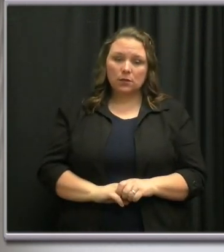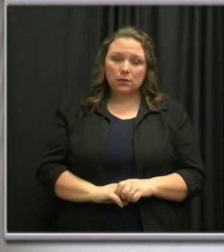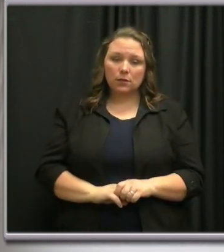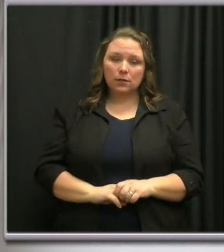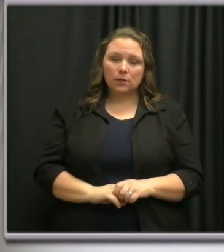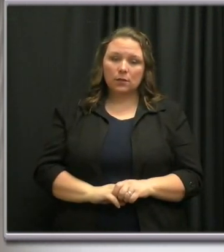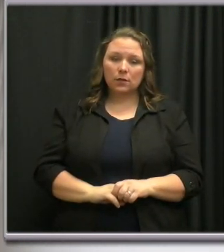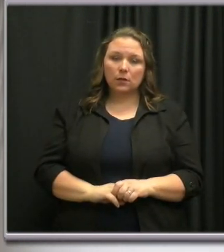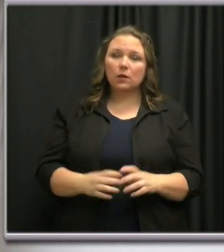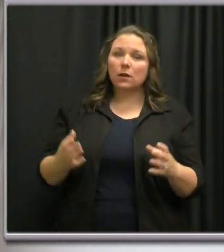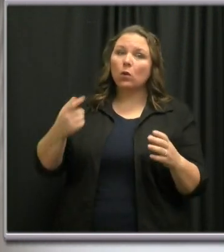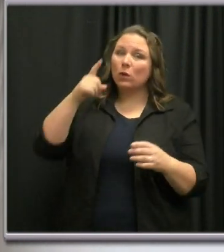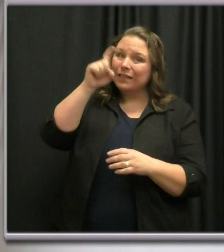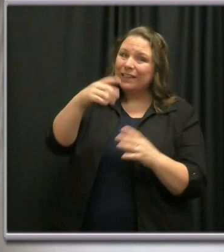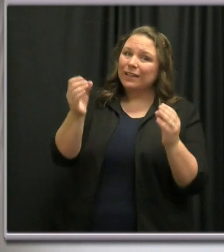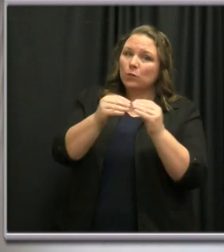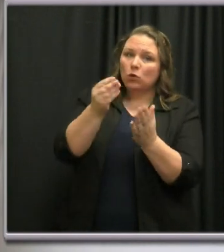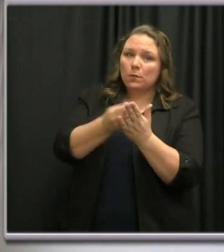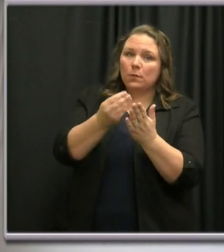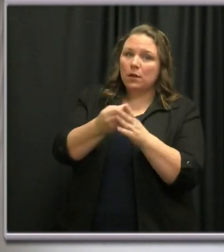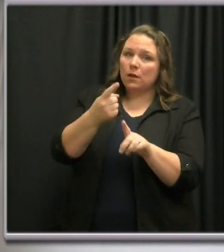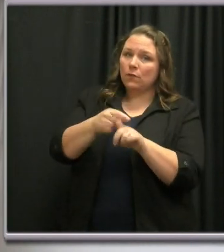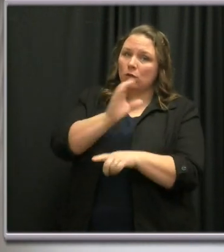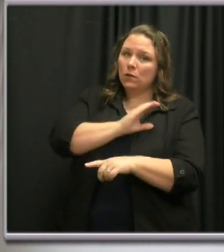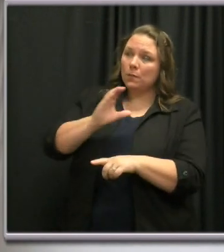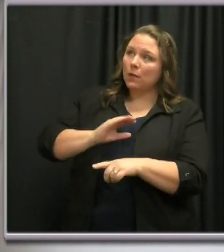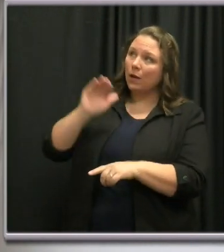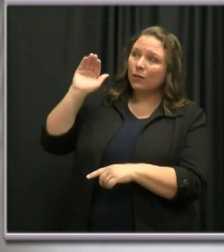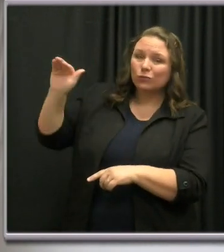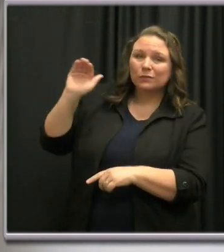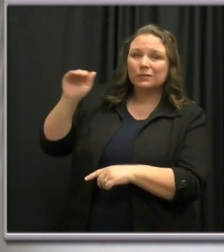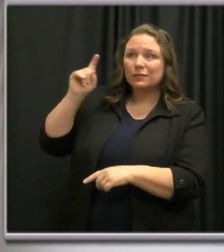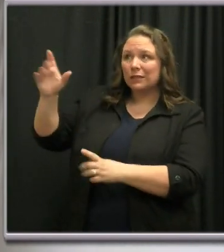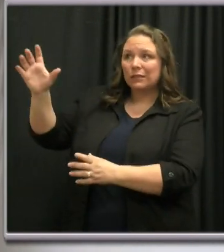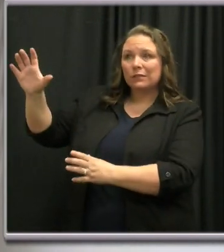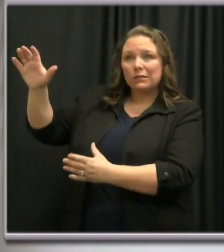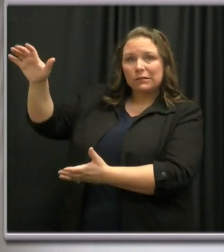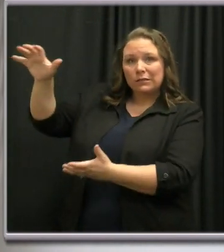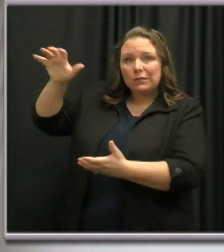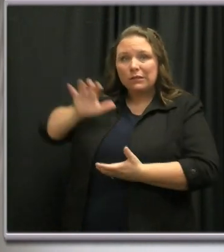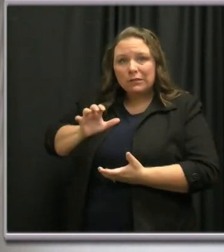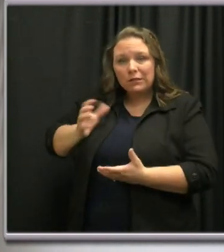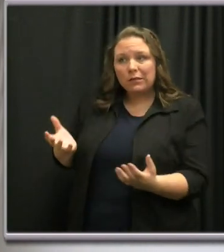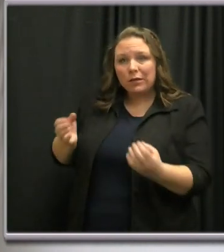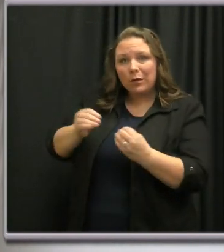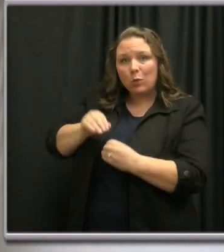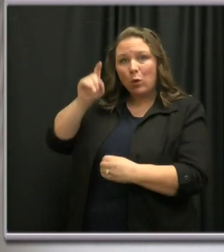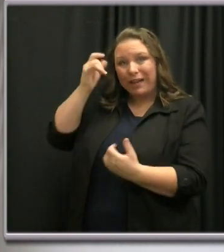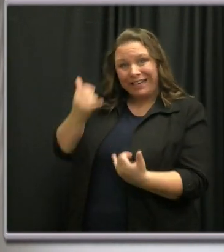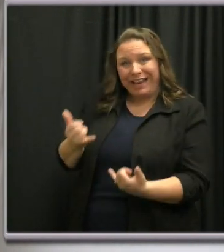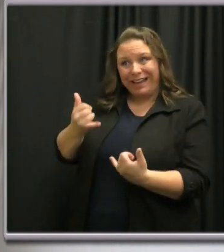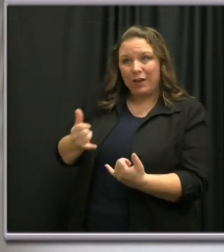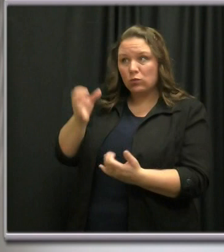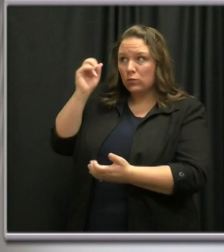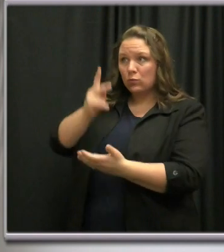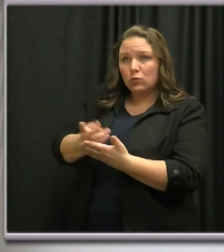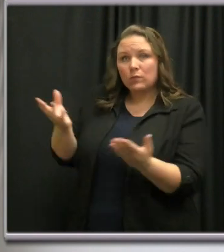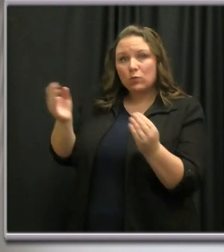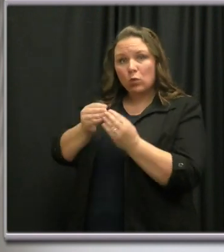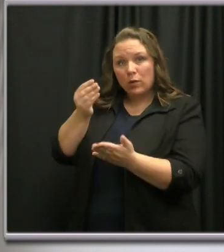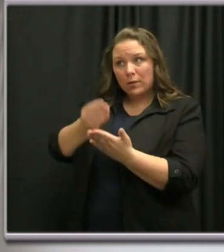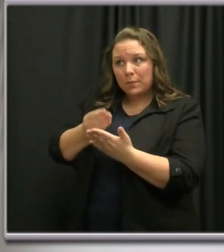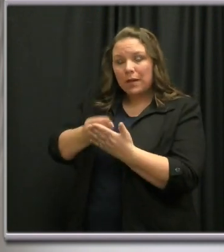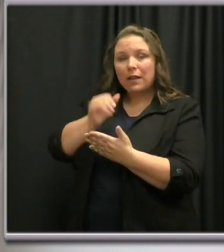More money is needed from Congress. We, quite simply, Congress needs to act now to authorize more monies. And so the